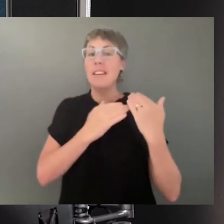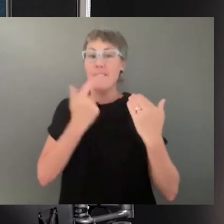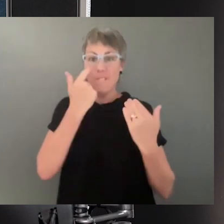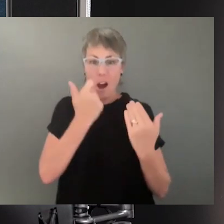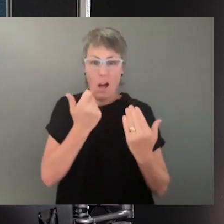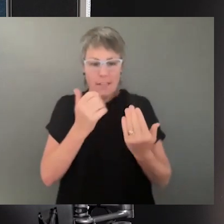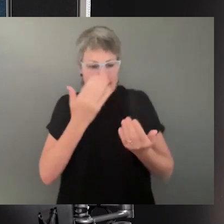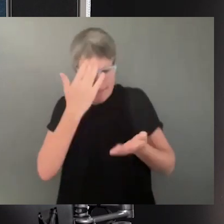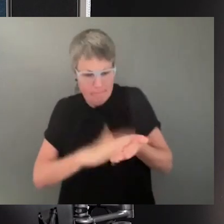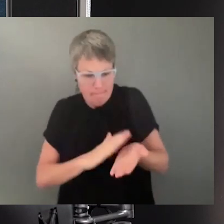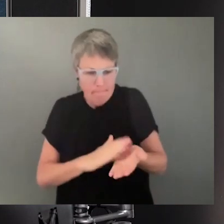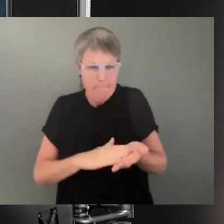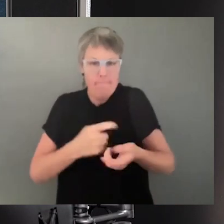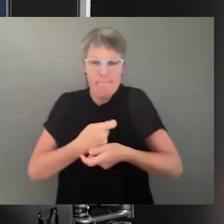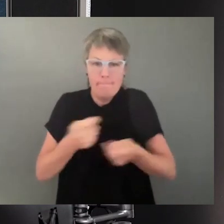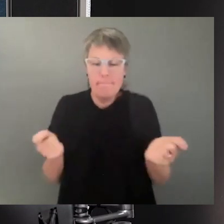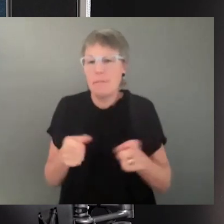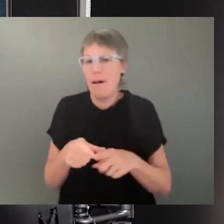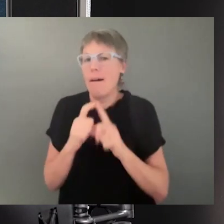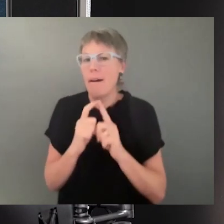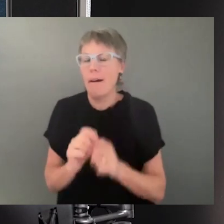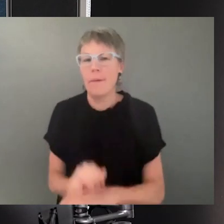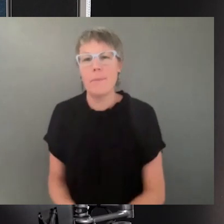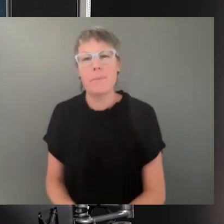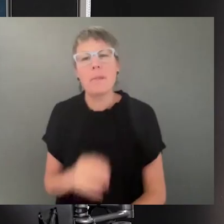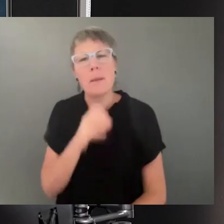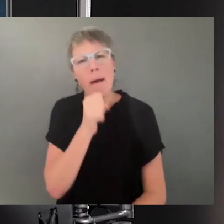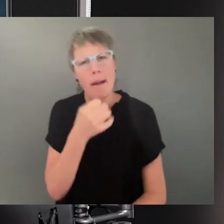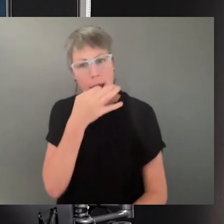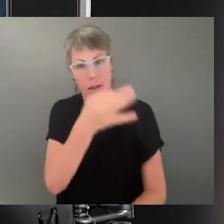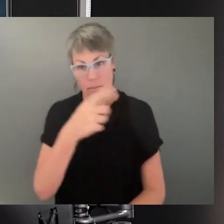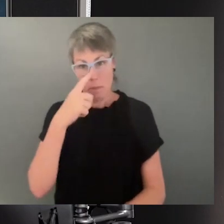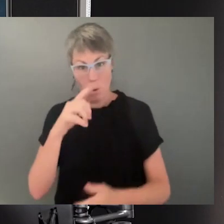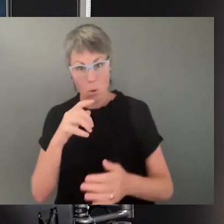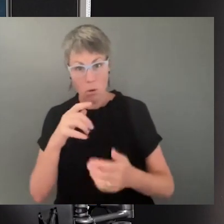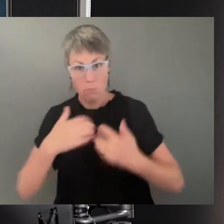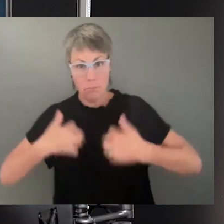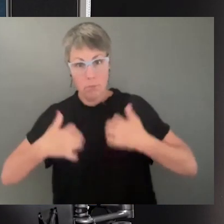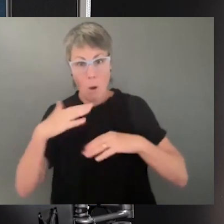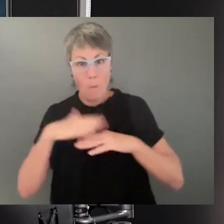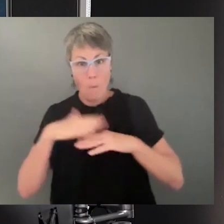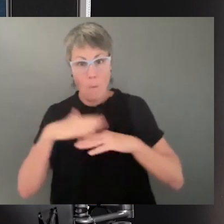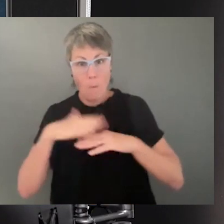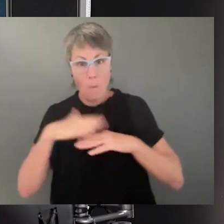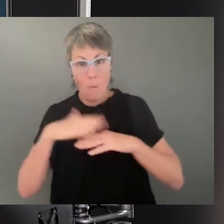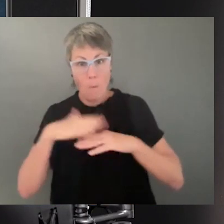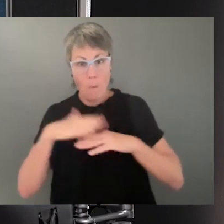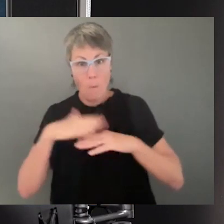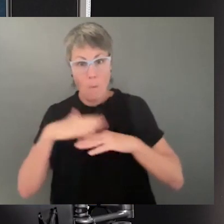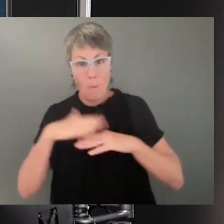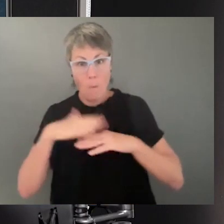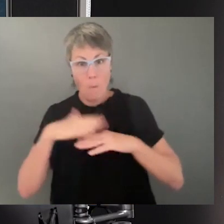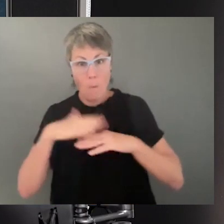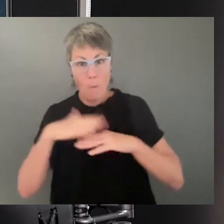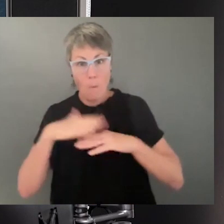So as you can imagine, people have identified more and more contemporary work particularly. People have identified more stories.